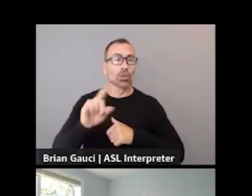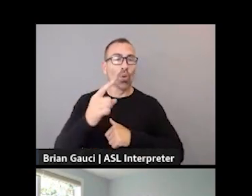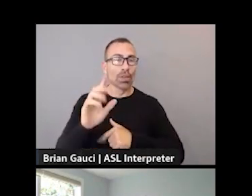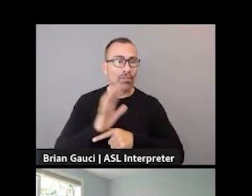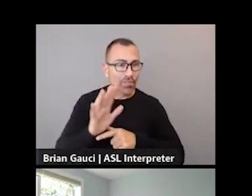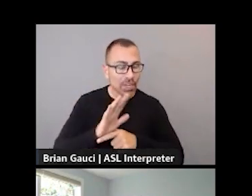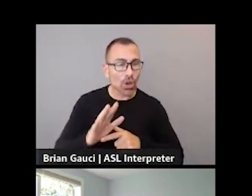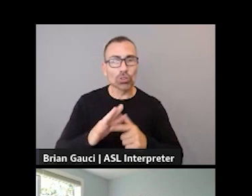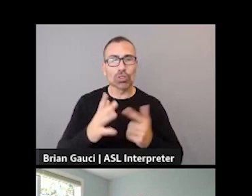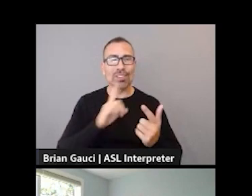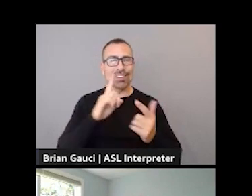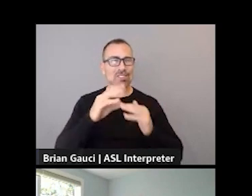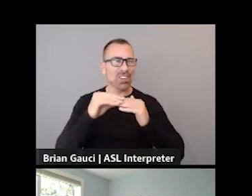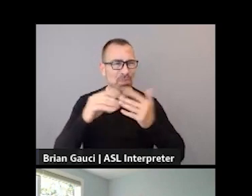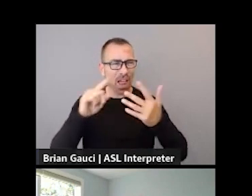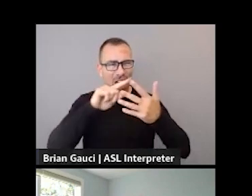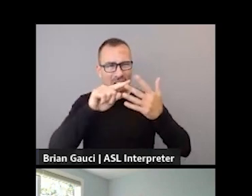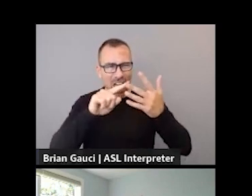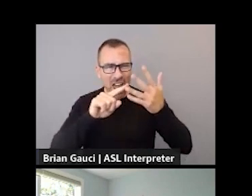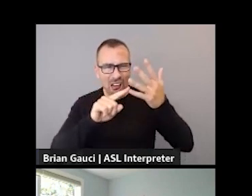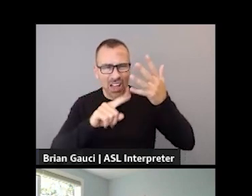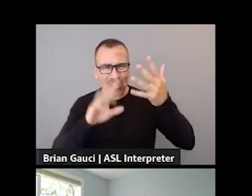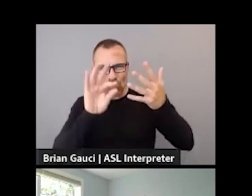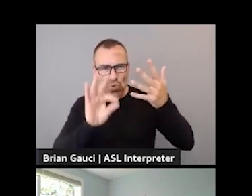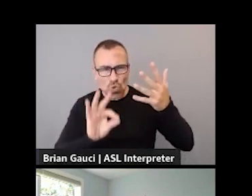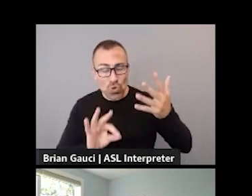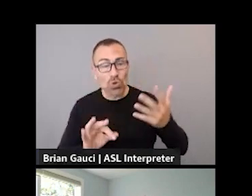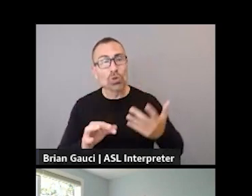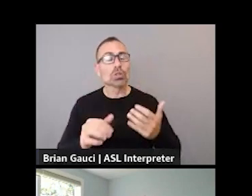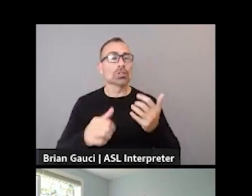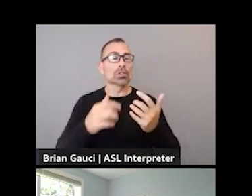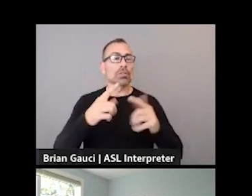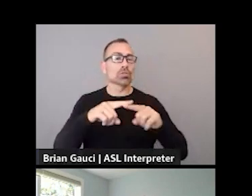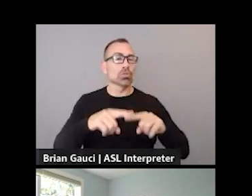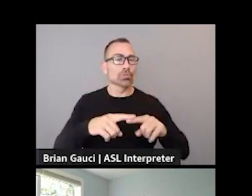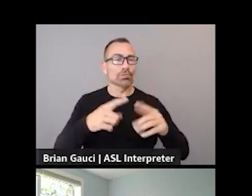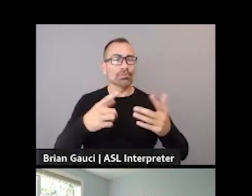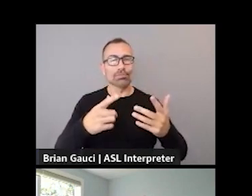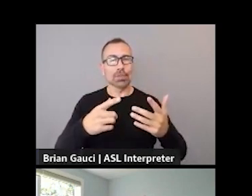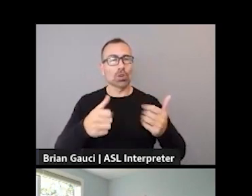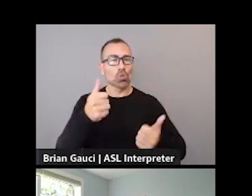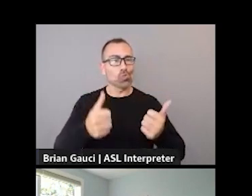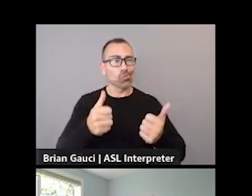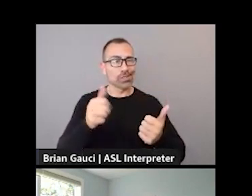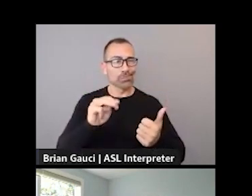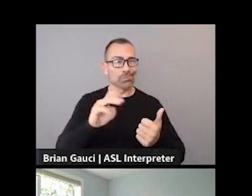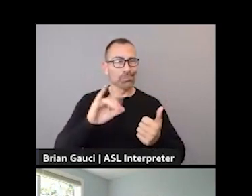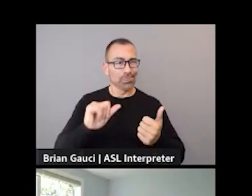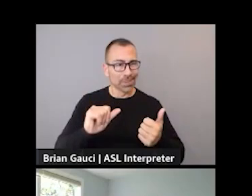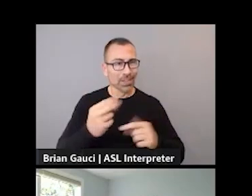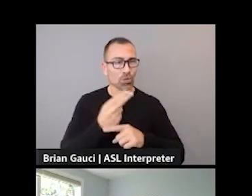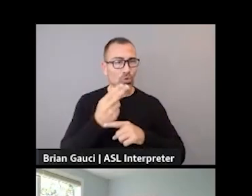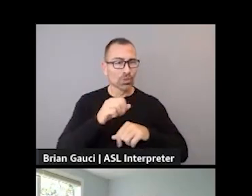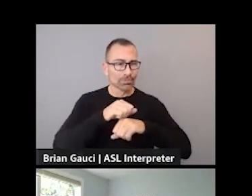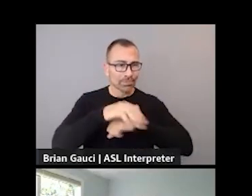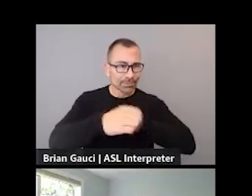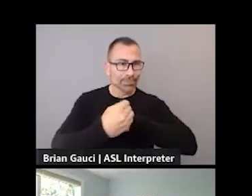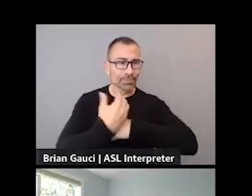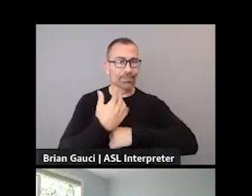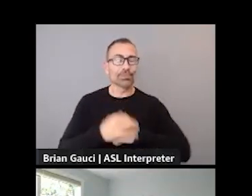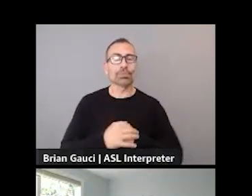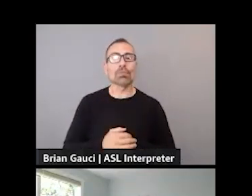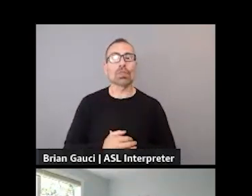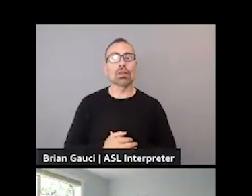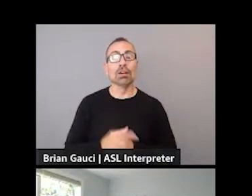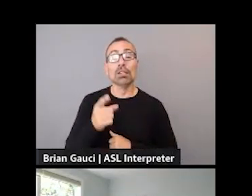kind of experience you want to build, what kind of media you're sending back and forth. Absolutely. Perfect. So we have these various endpoints within the